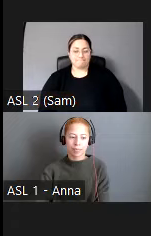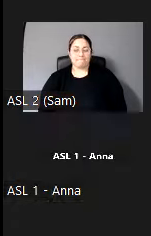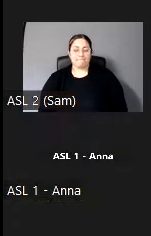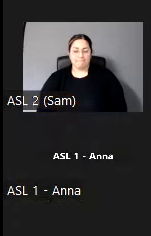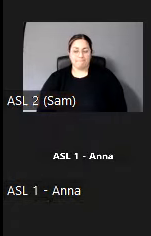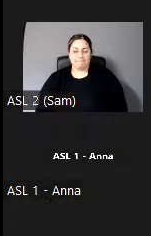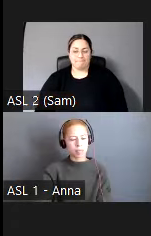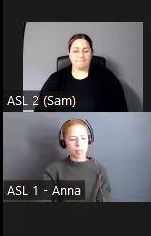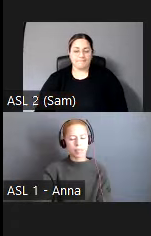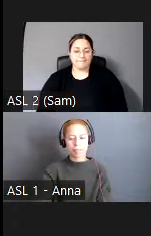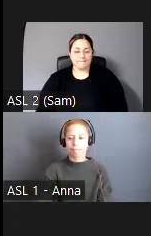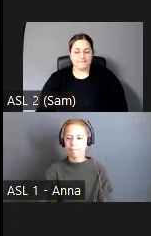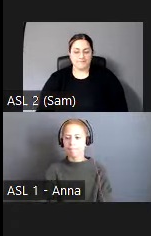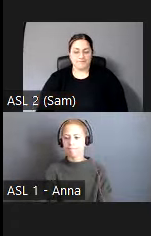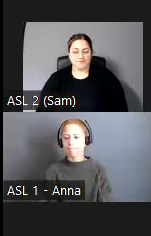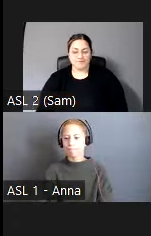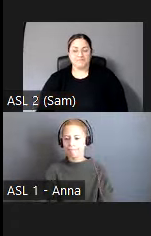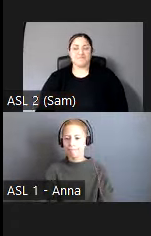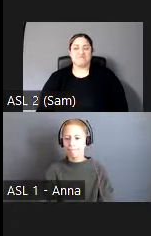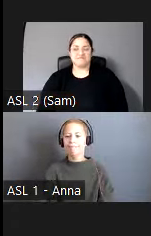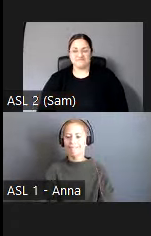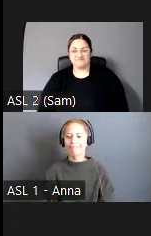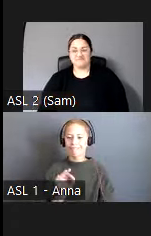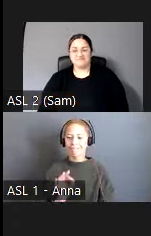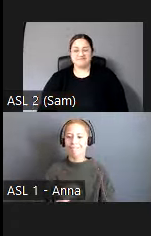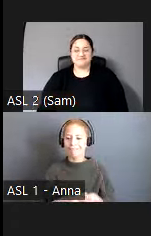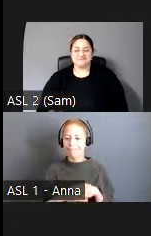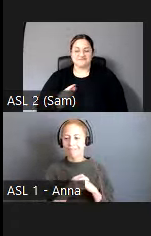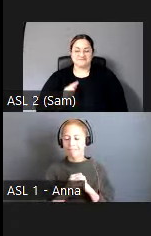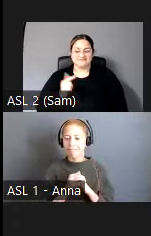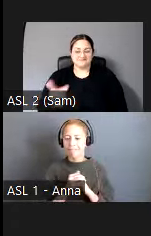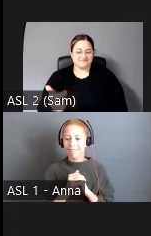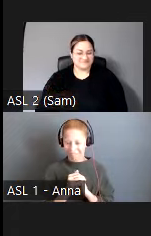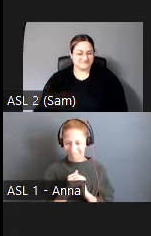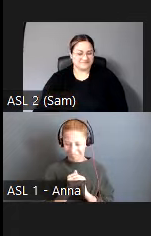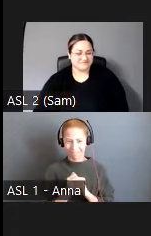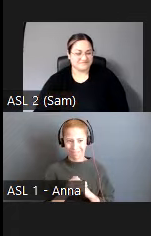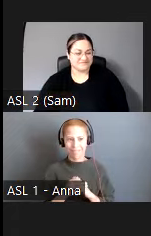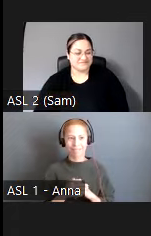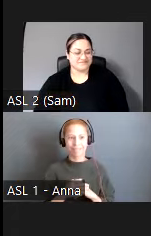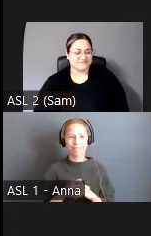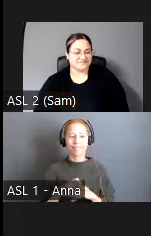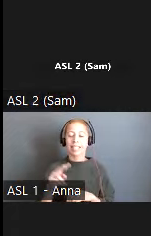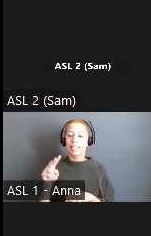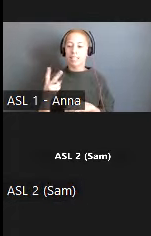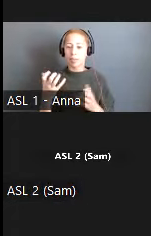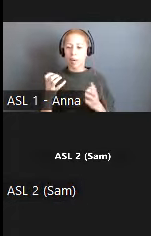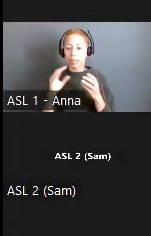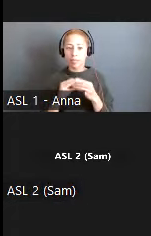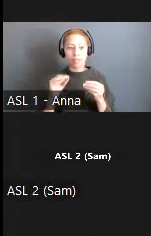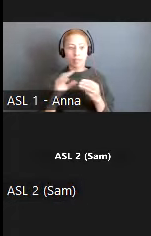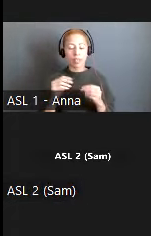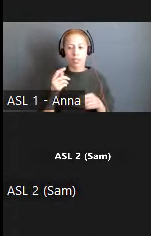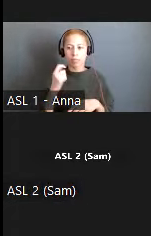coming. A second one that I want to share with you is a really interesting, another Canadian company. It's called